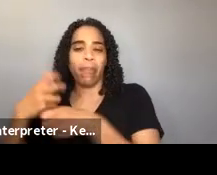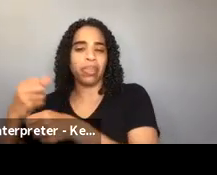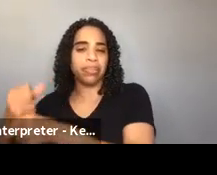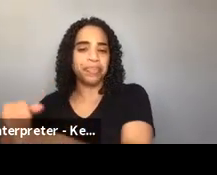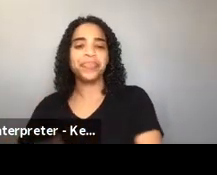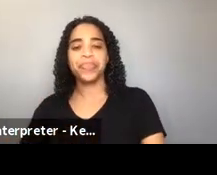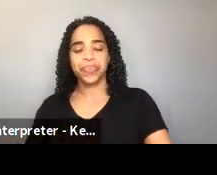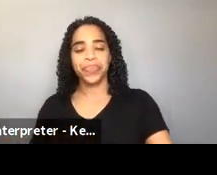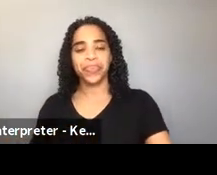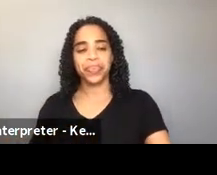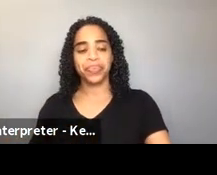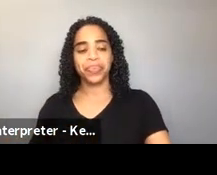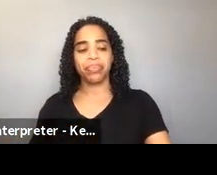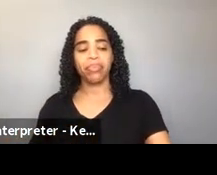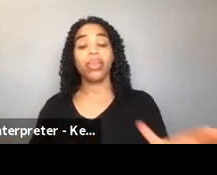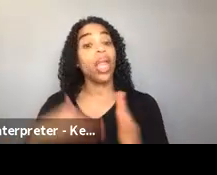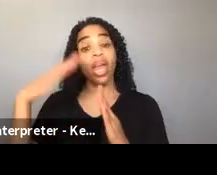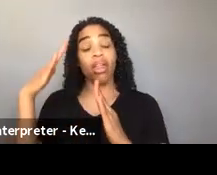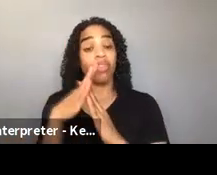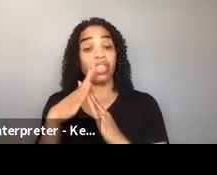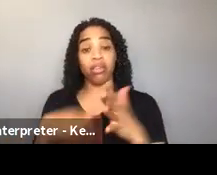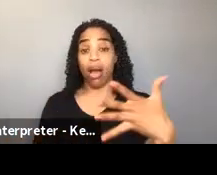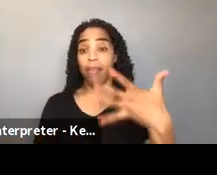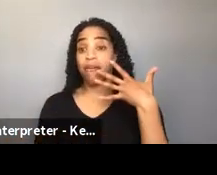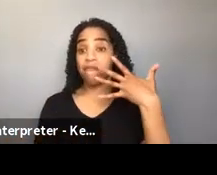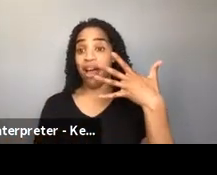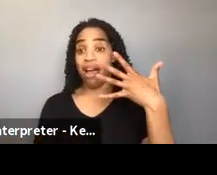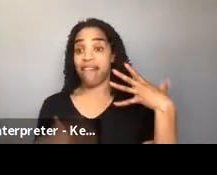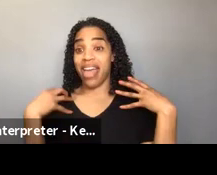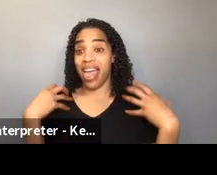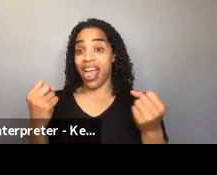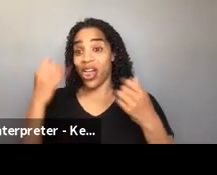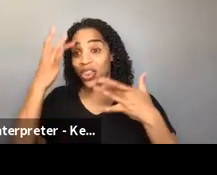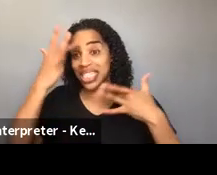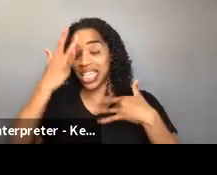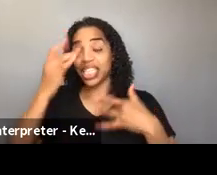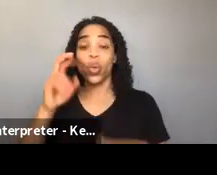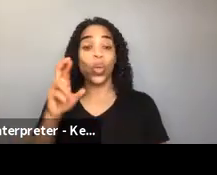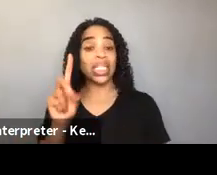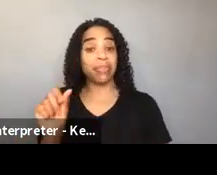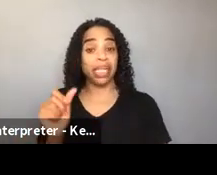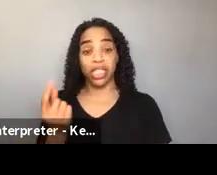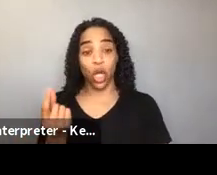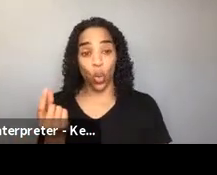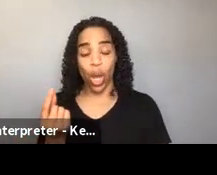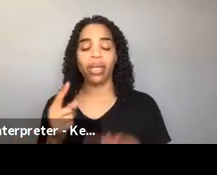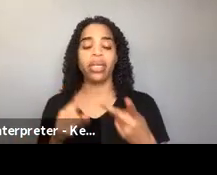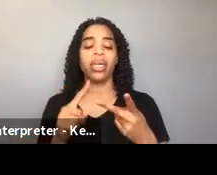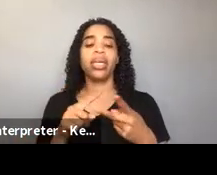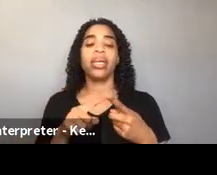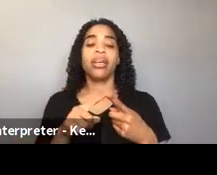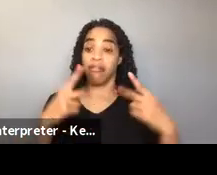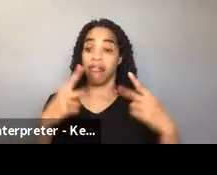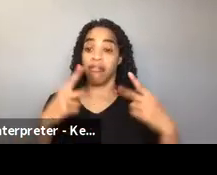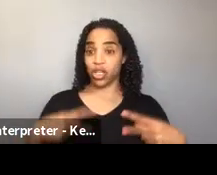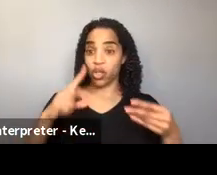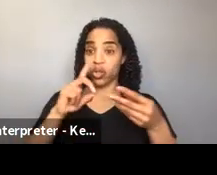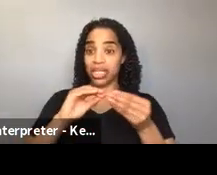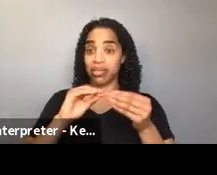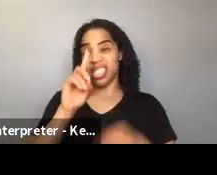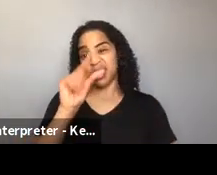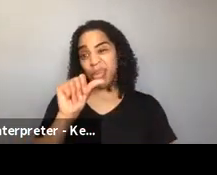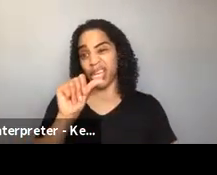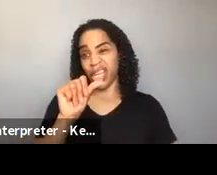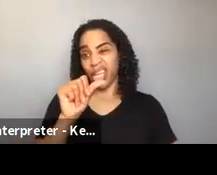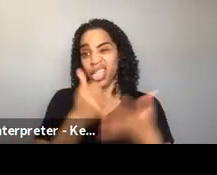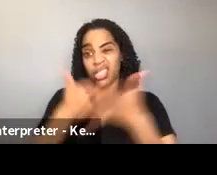So our top 5 most reported health conditions or disabilities are physical disabilities is number 1,